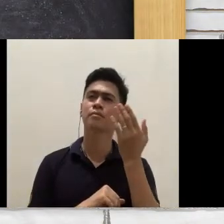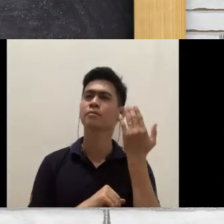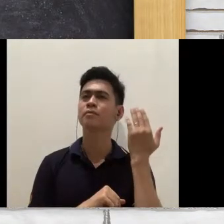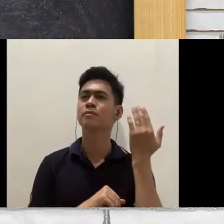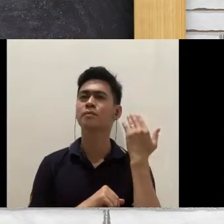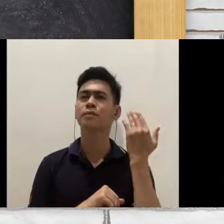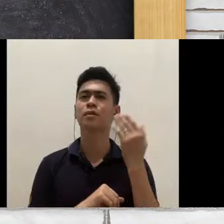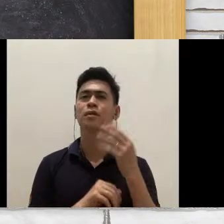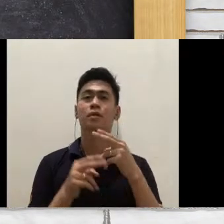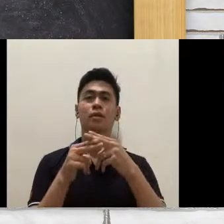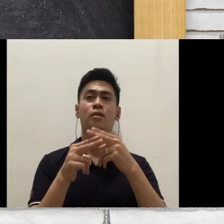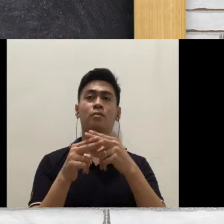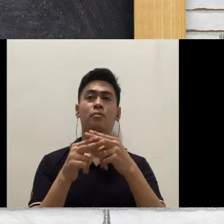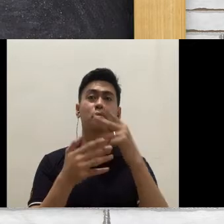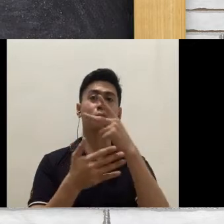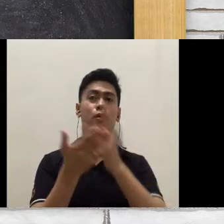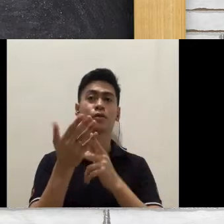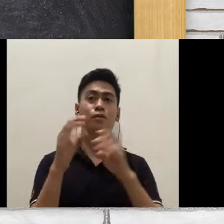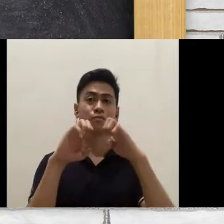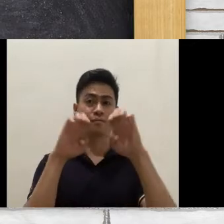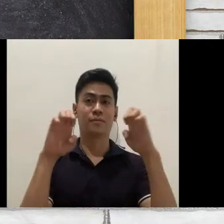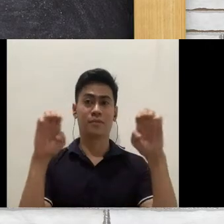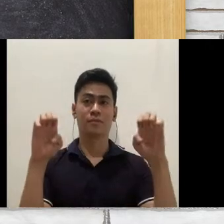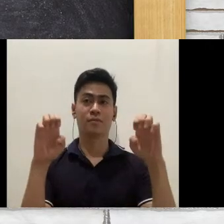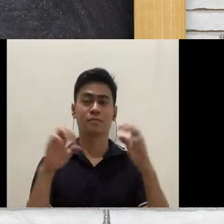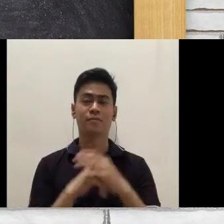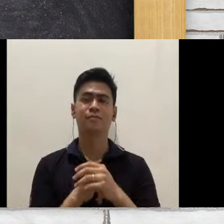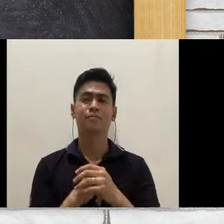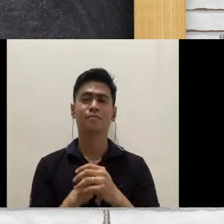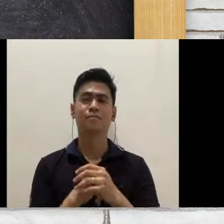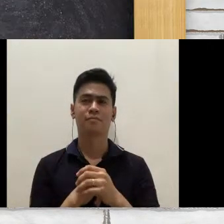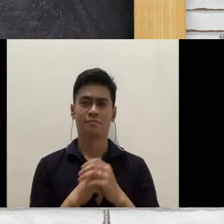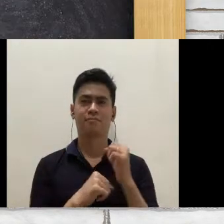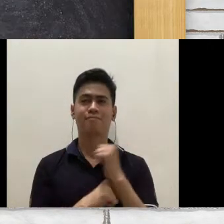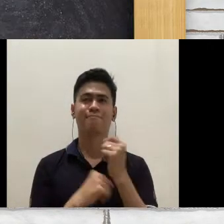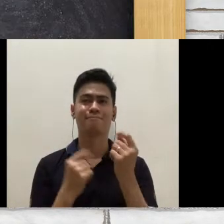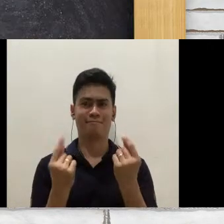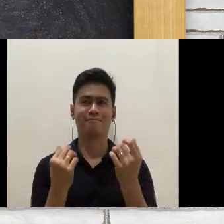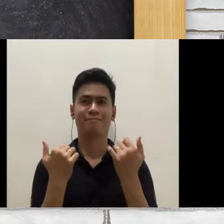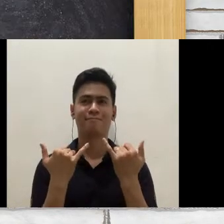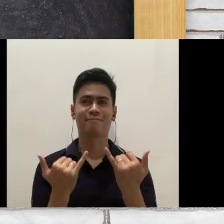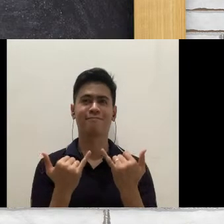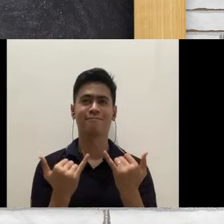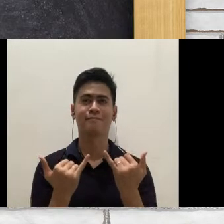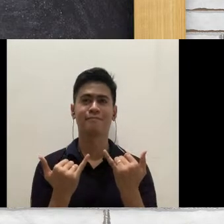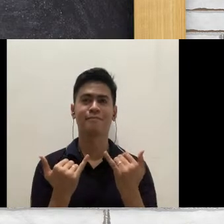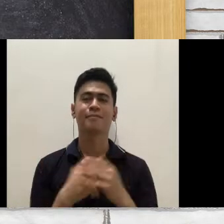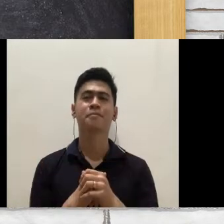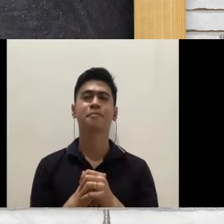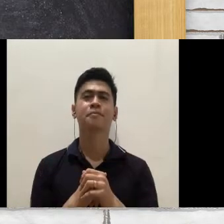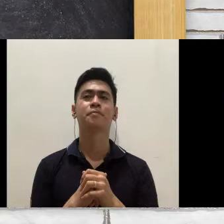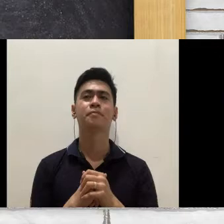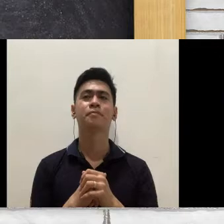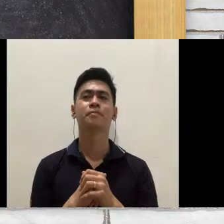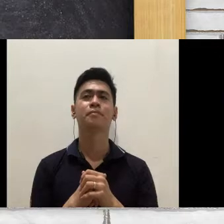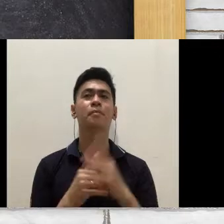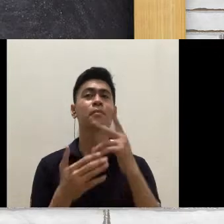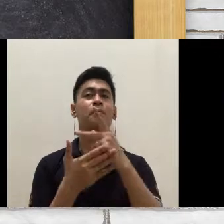Looking back to our previous lesson, can you name the parts of an essay? Let's do